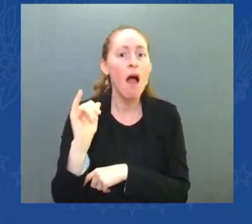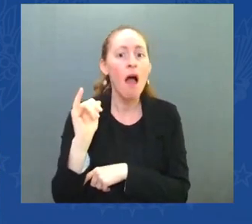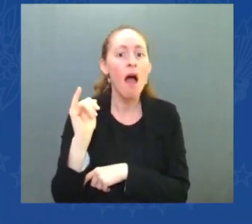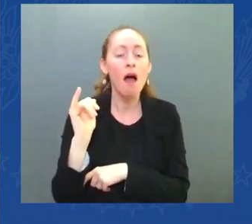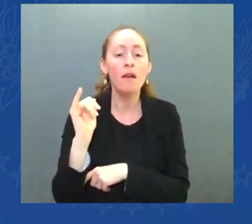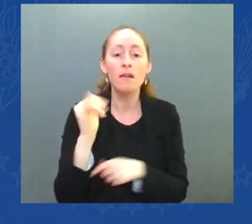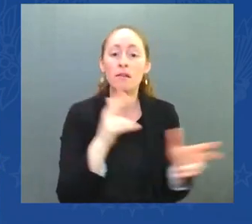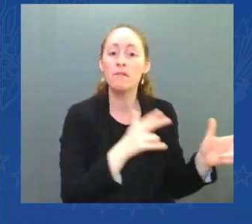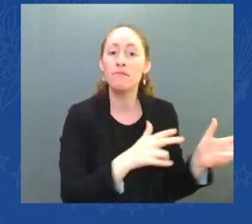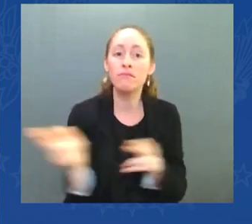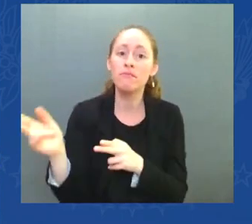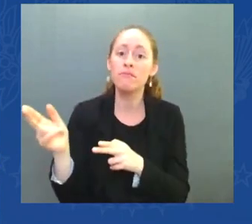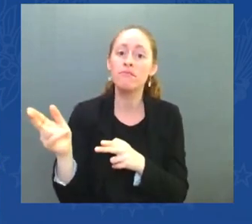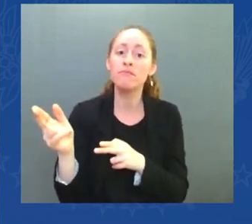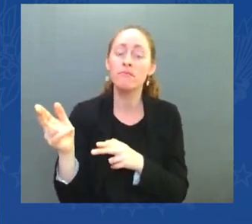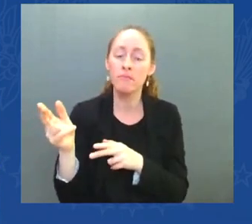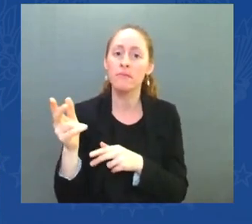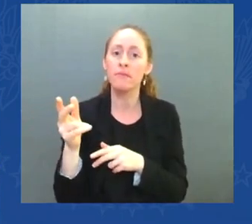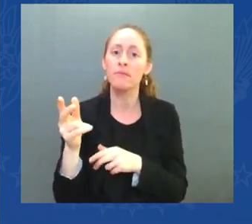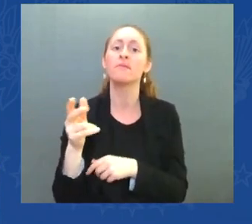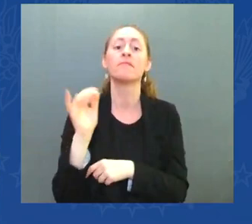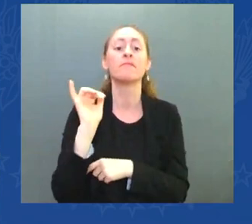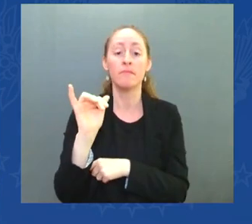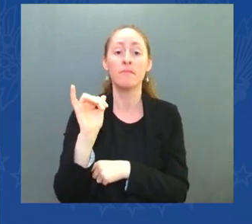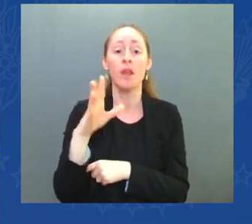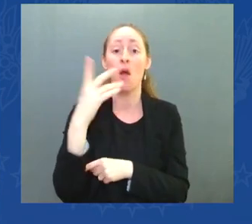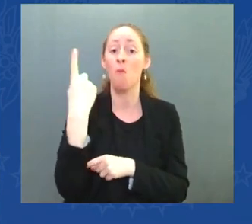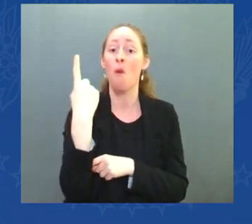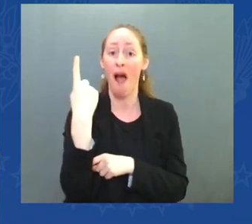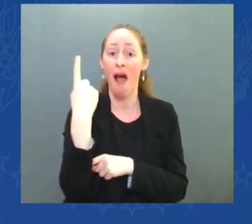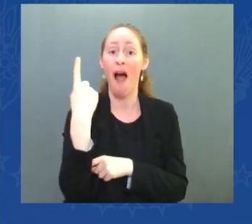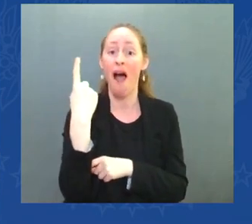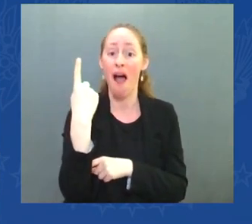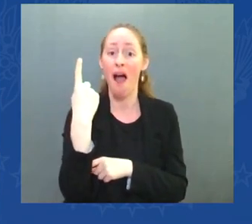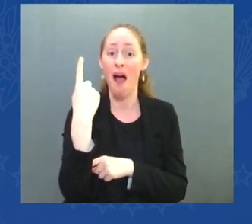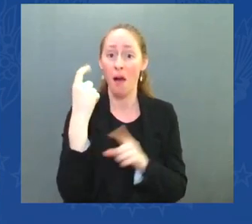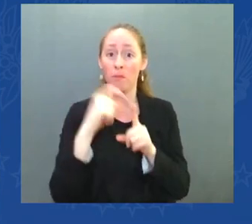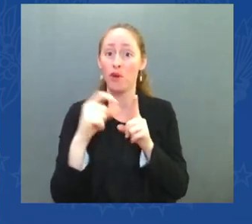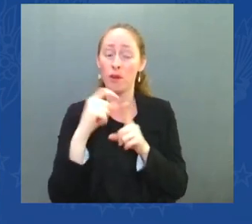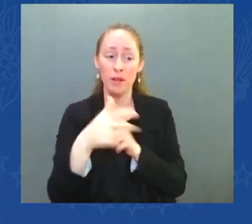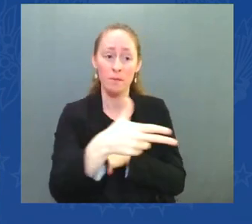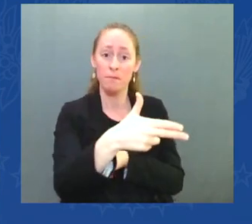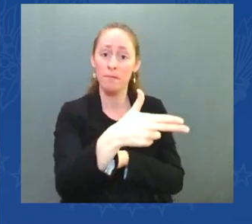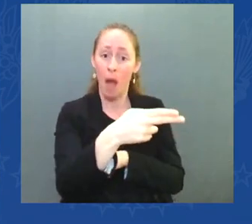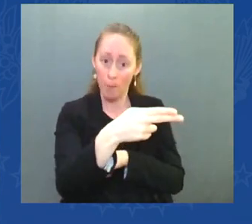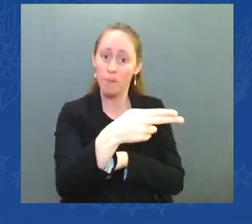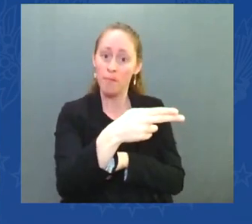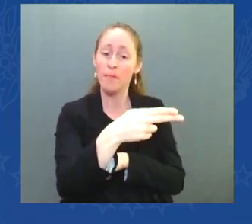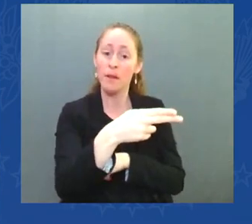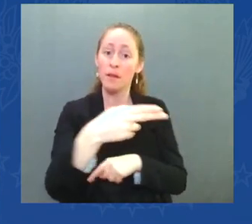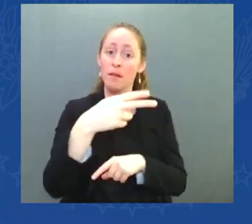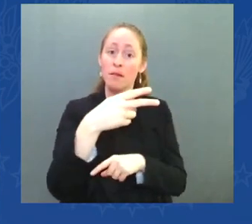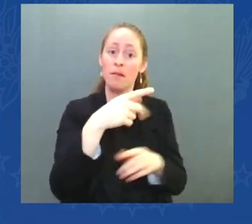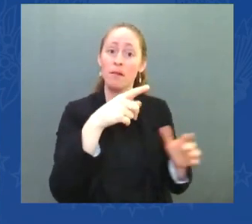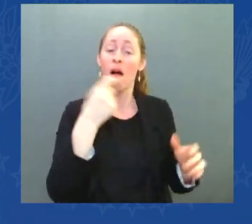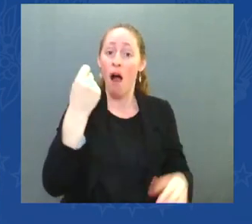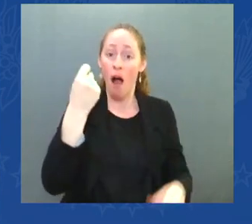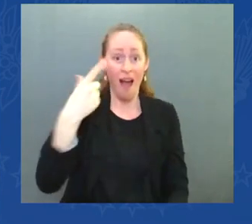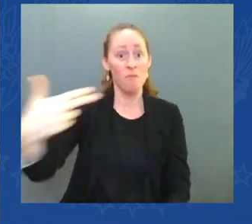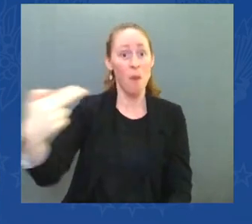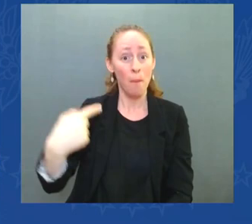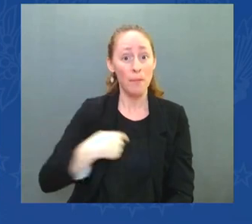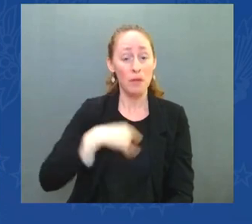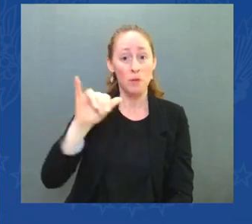One of the bullets hit me in the stomach. Somehow, I was able to get up and run away, but Dominic couldn't.